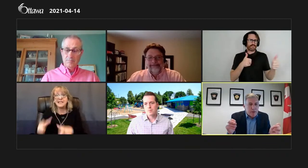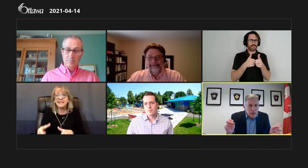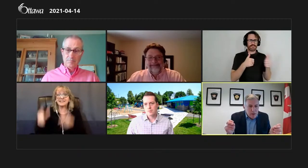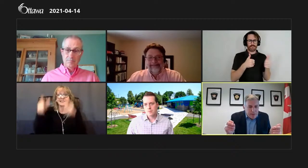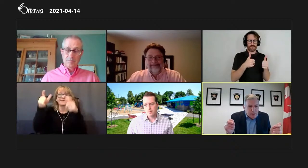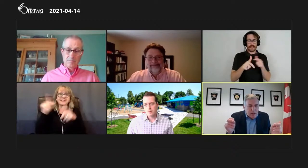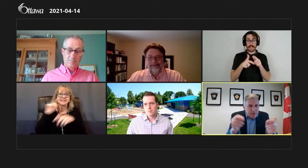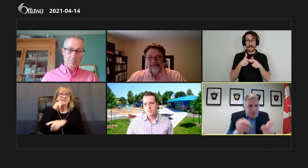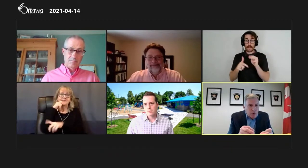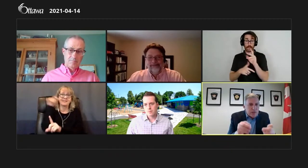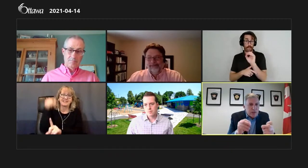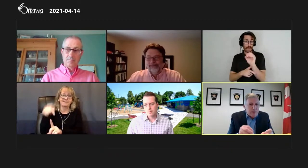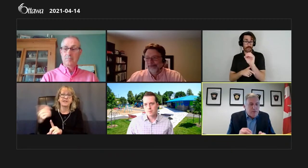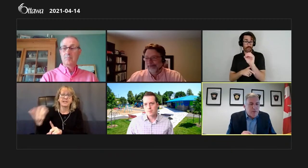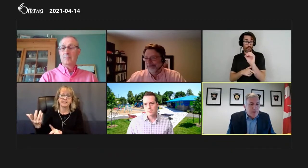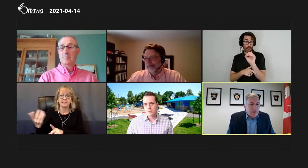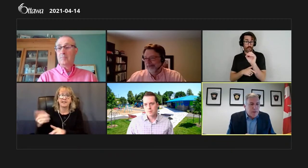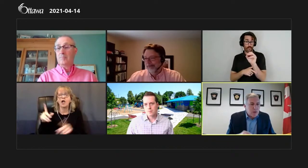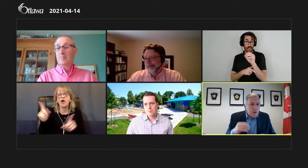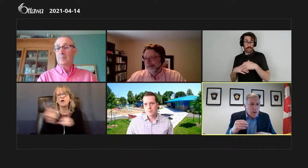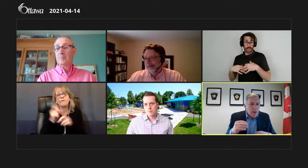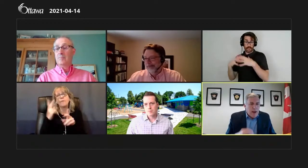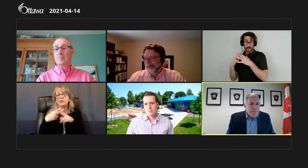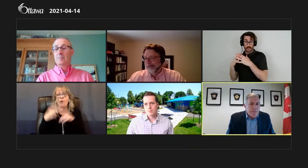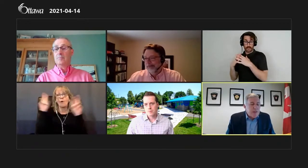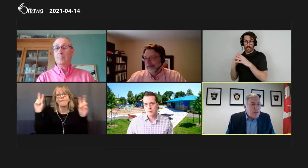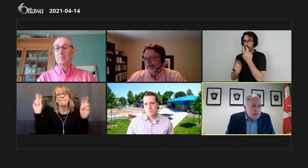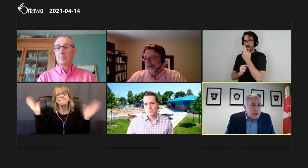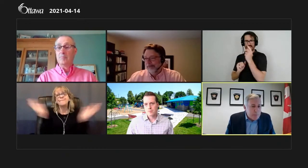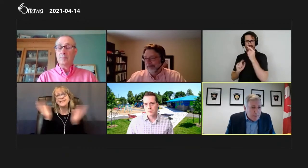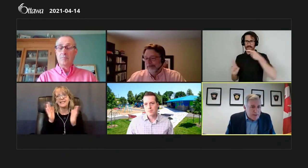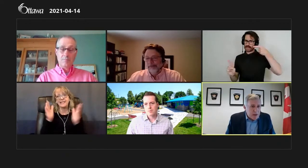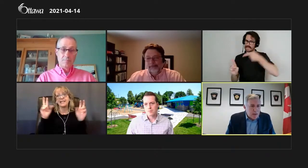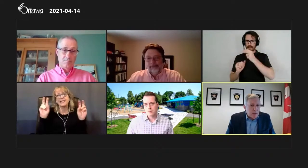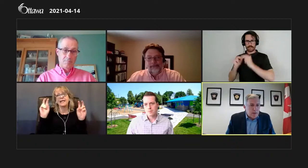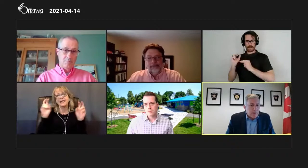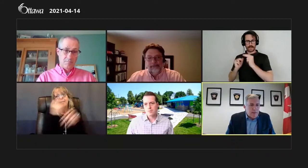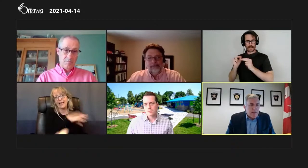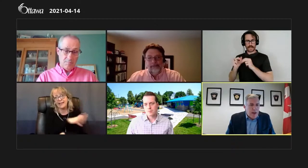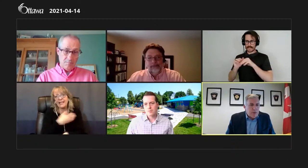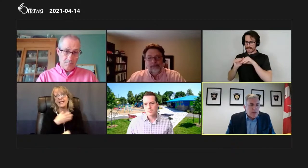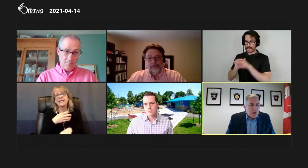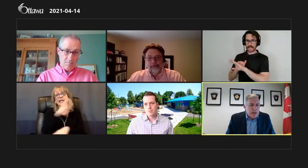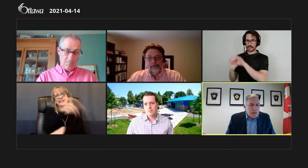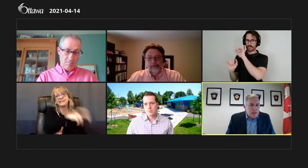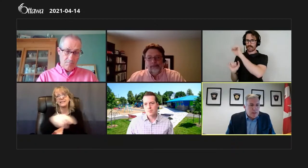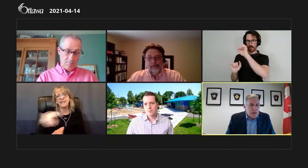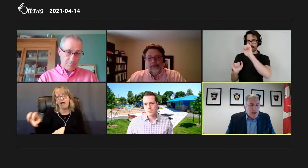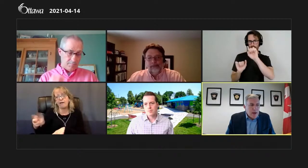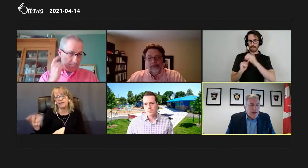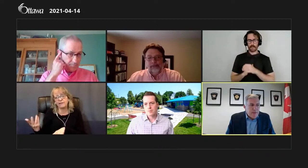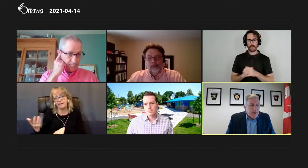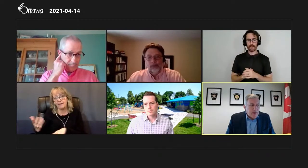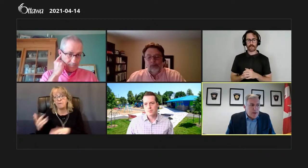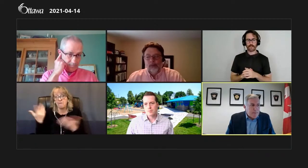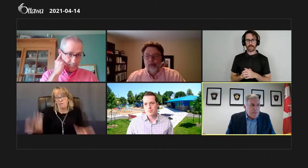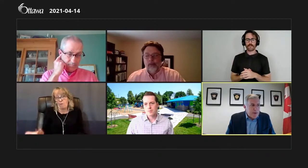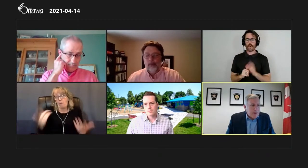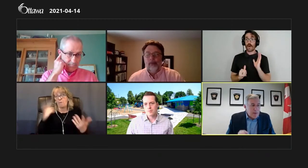rather that can focus in on different buildings. So the team is experimenting a little, and I would suggest that I